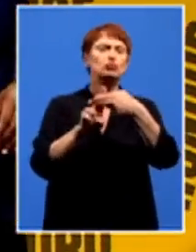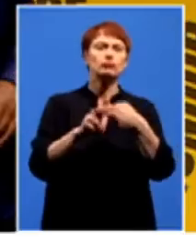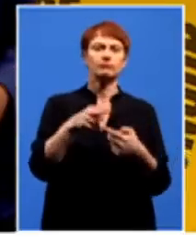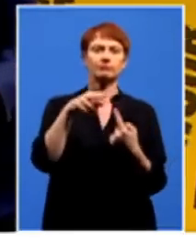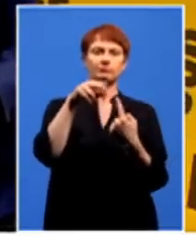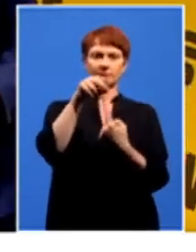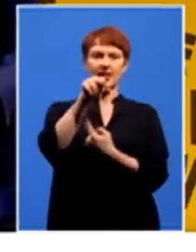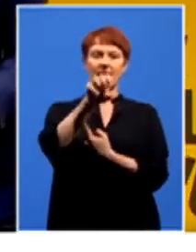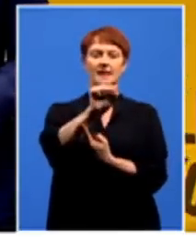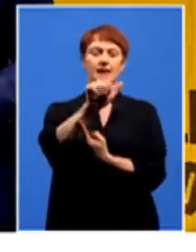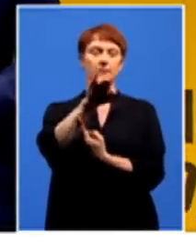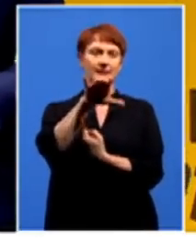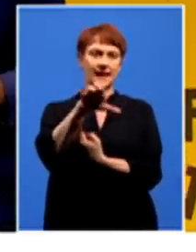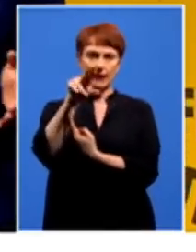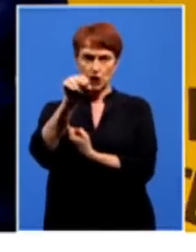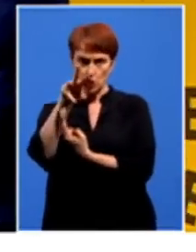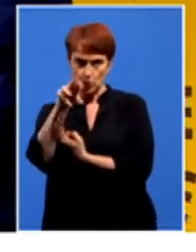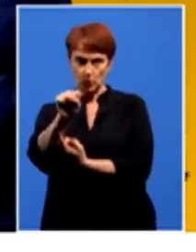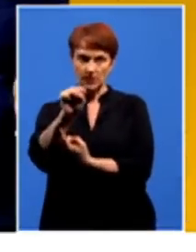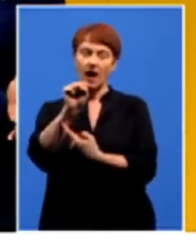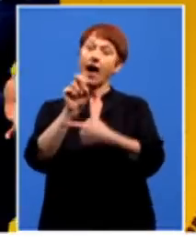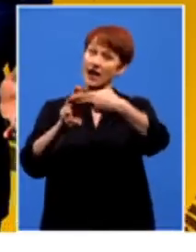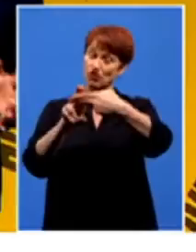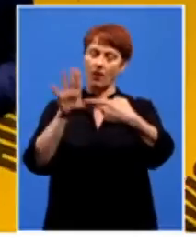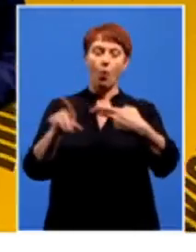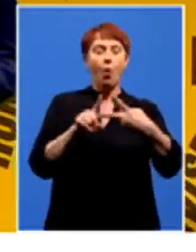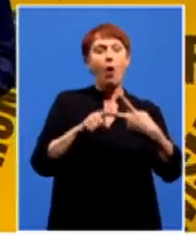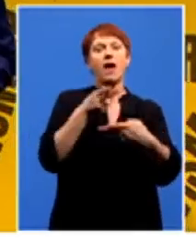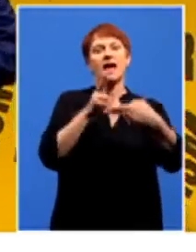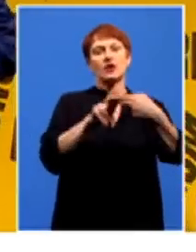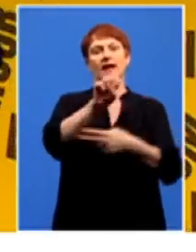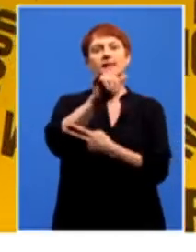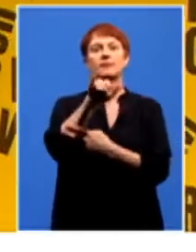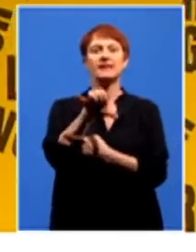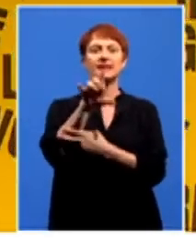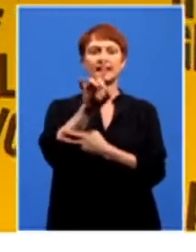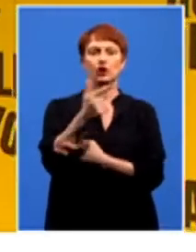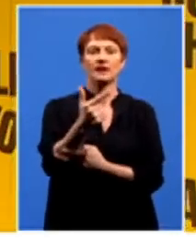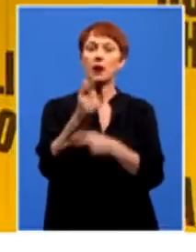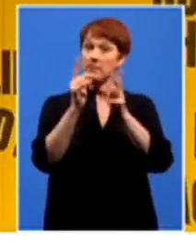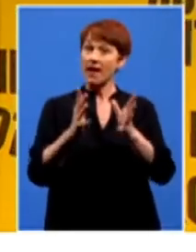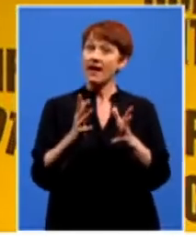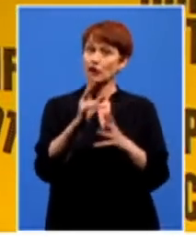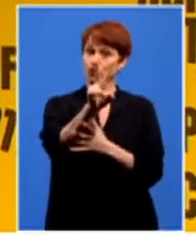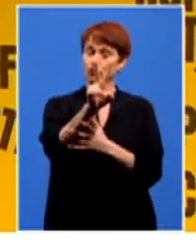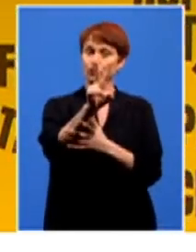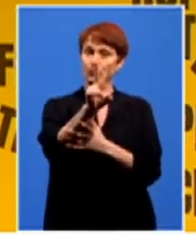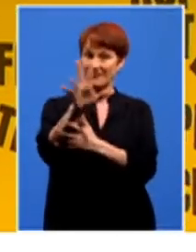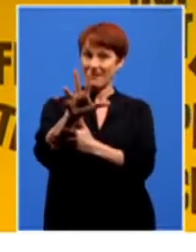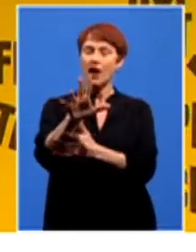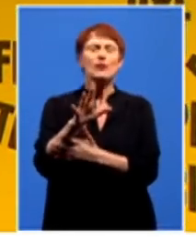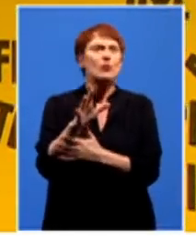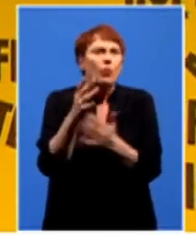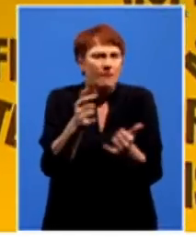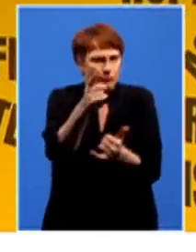SABCDG25 and hashtag SABC News. You can also view all the profiles featured on this show as well as on previous episodes. And of course, you can